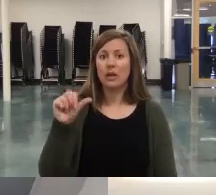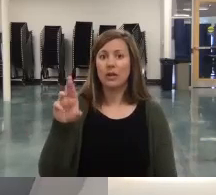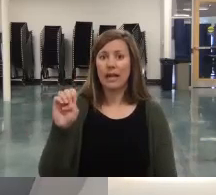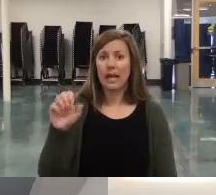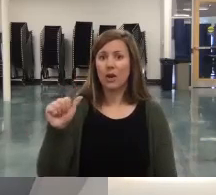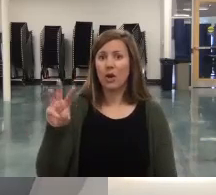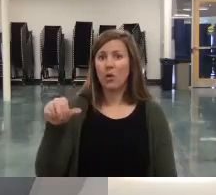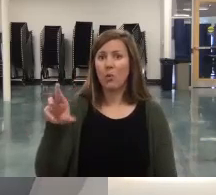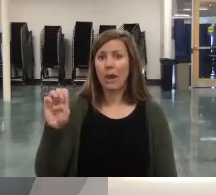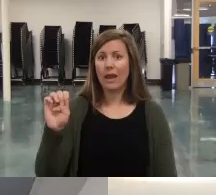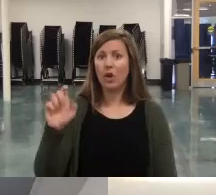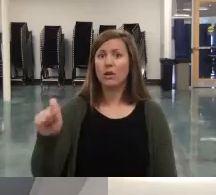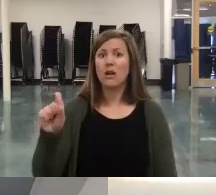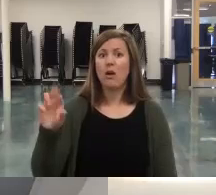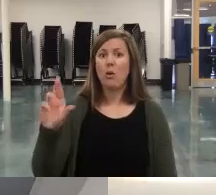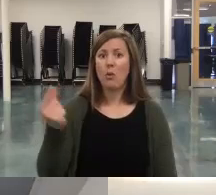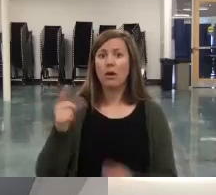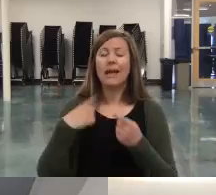mo.childcareaware.org, and the donate tab is at the top.